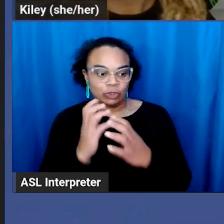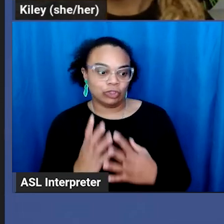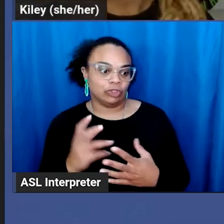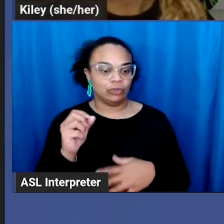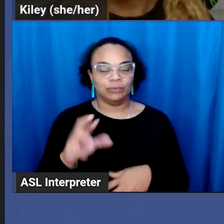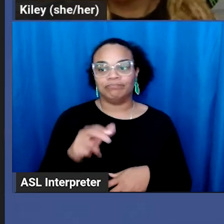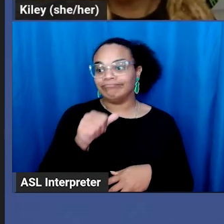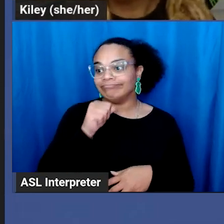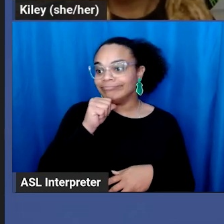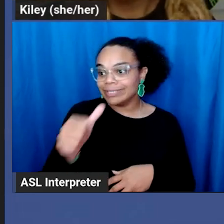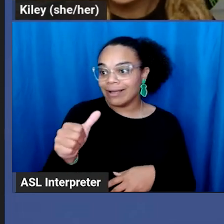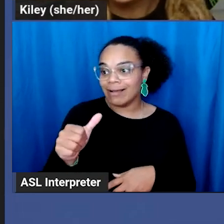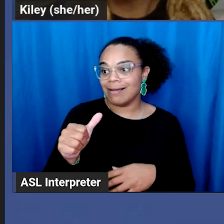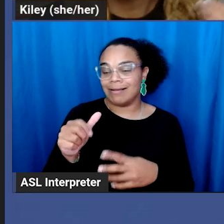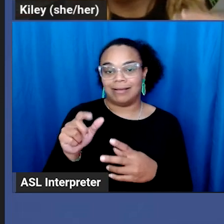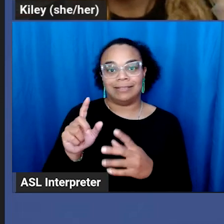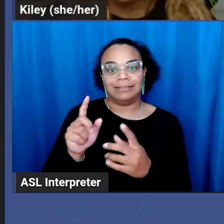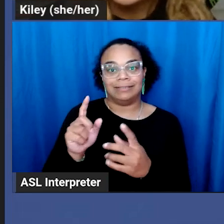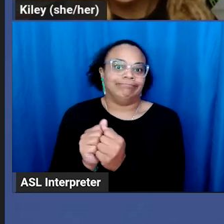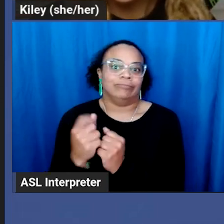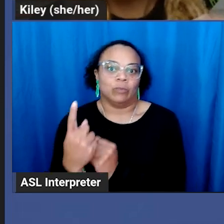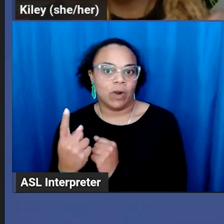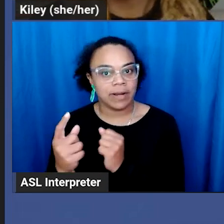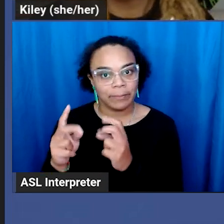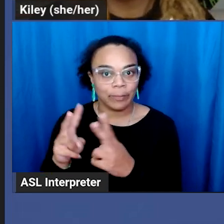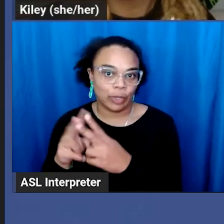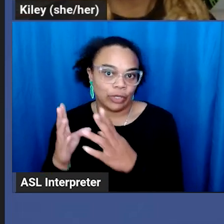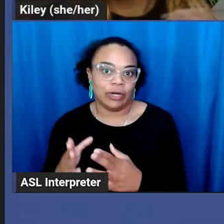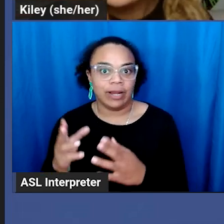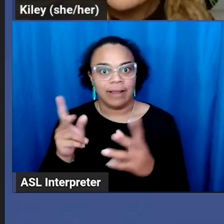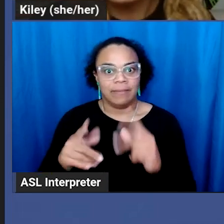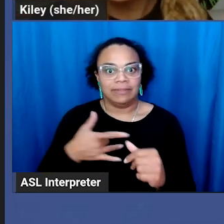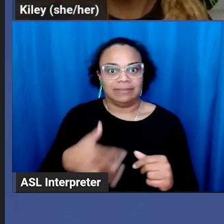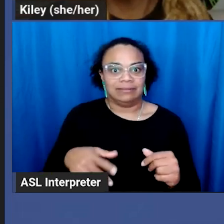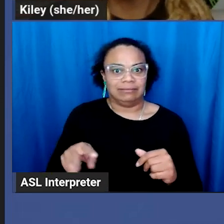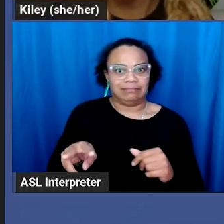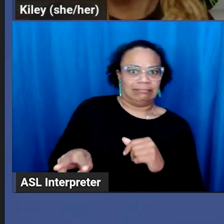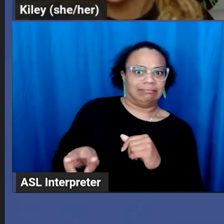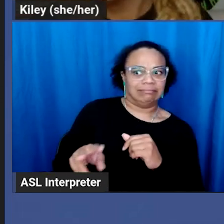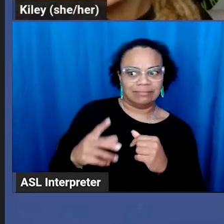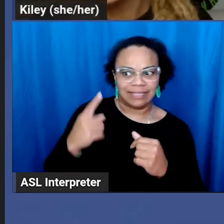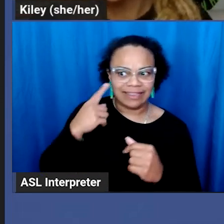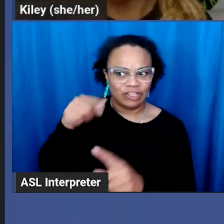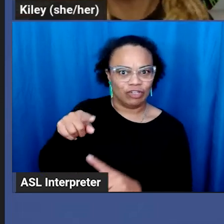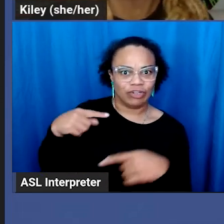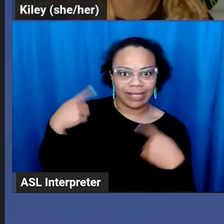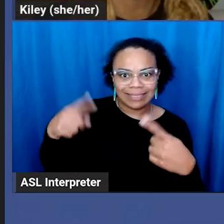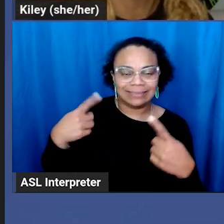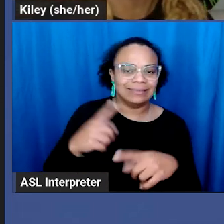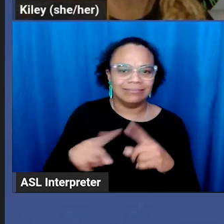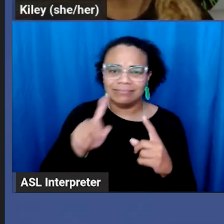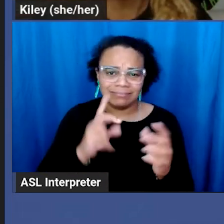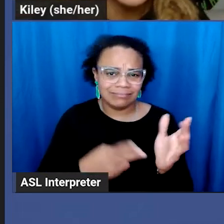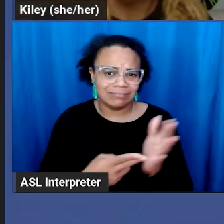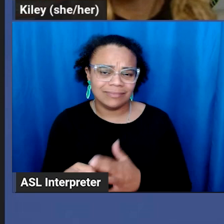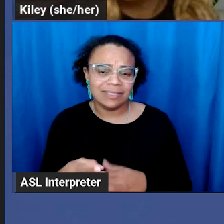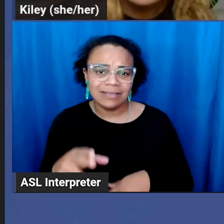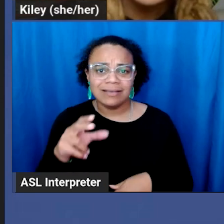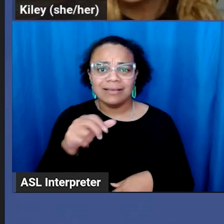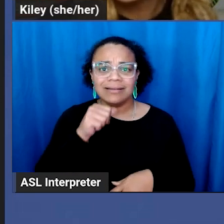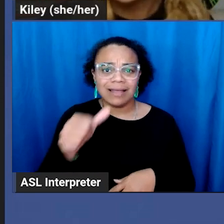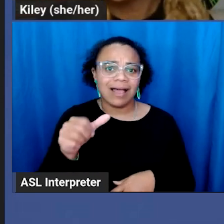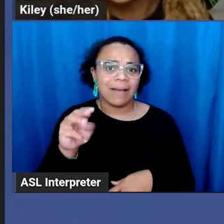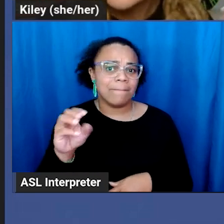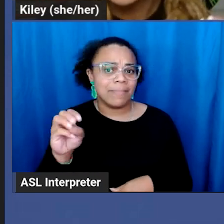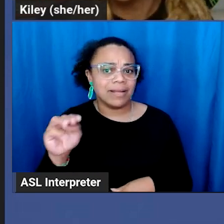non-monogamous, people kind of look at you like you're crazy. But the truth about it is that non-monogamy, doesn't lack